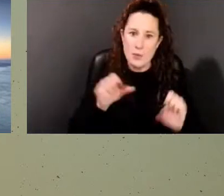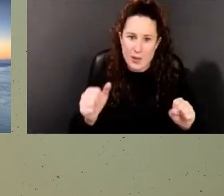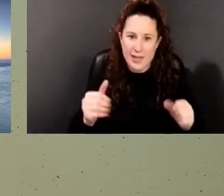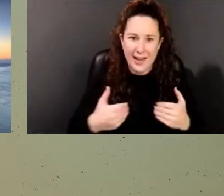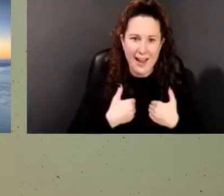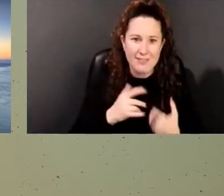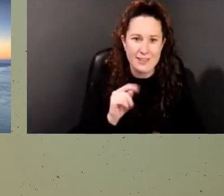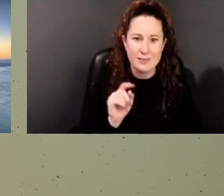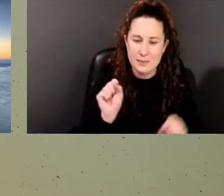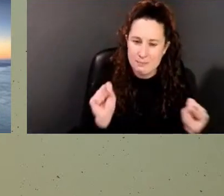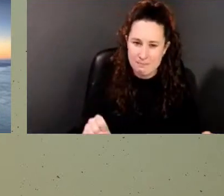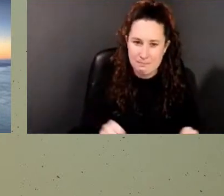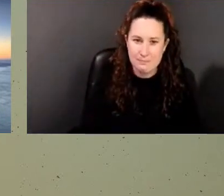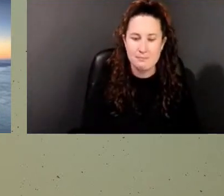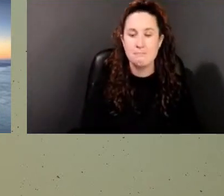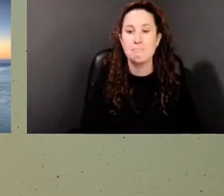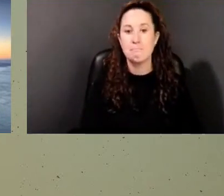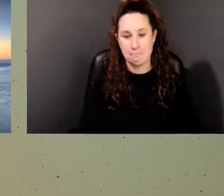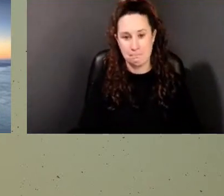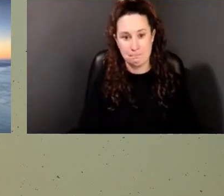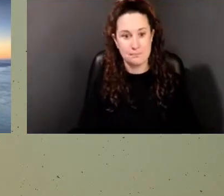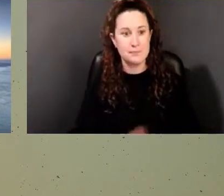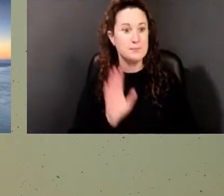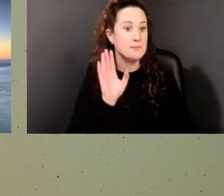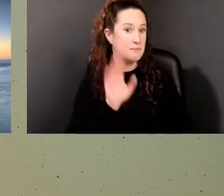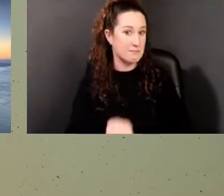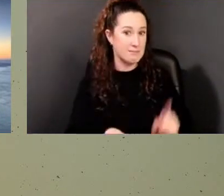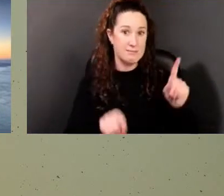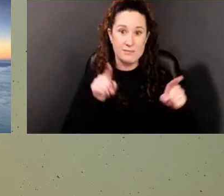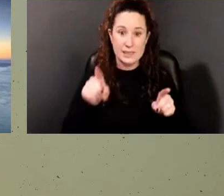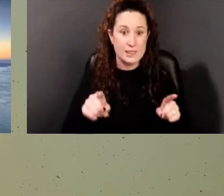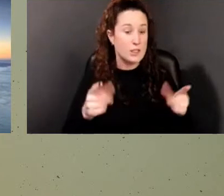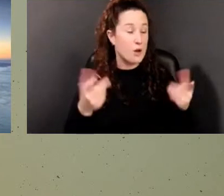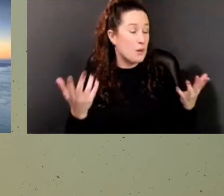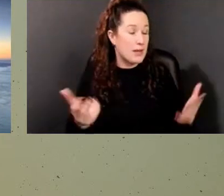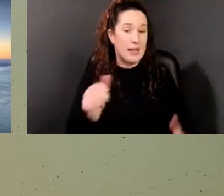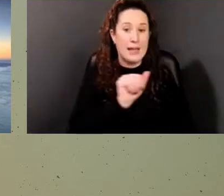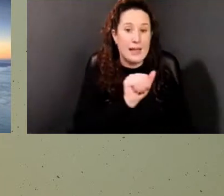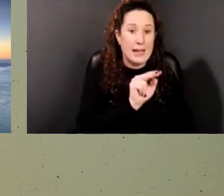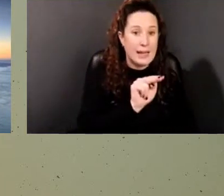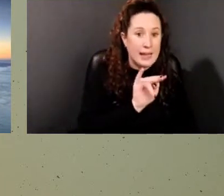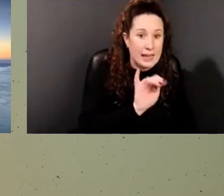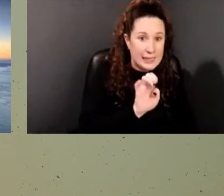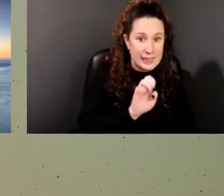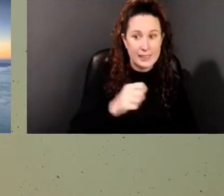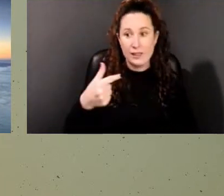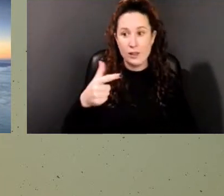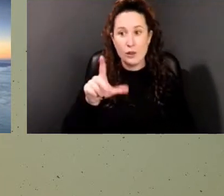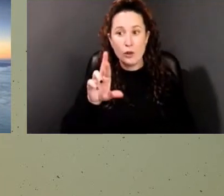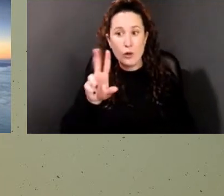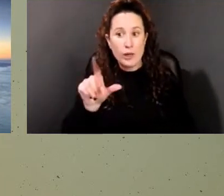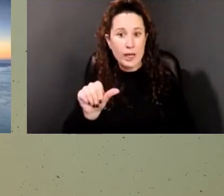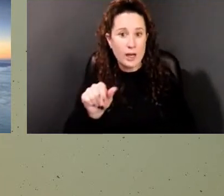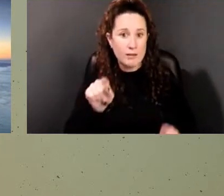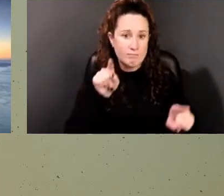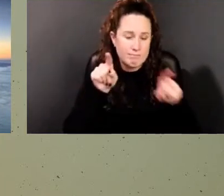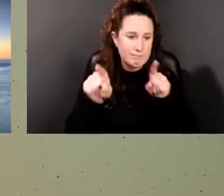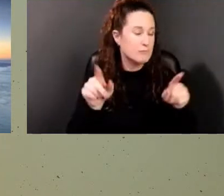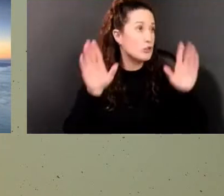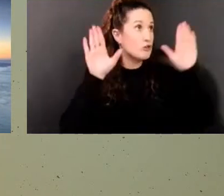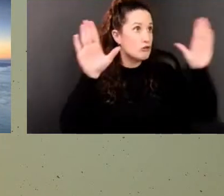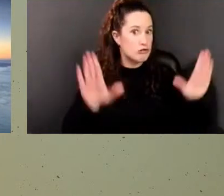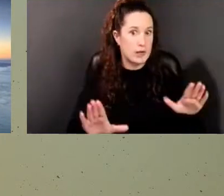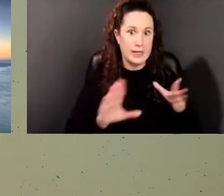Yeah, Annie and Gloria, how do we, great stories about the people that lived